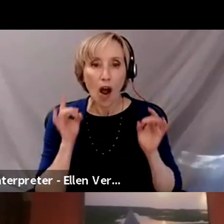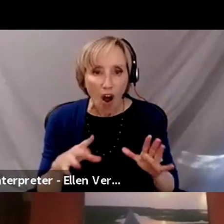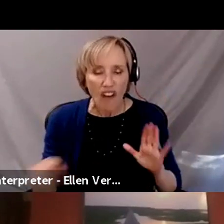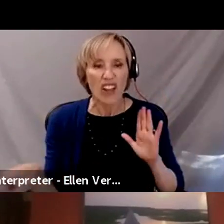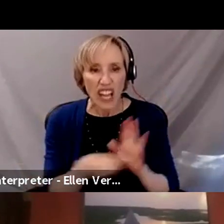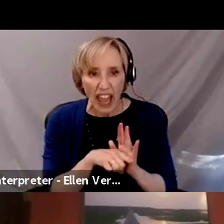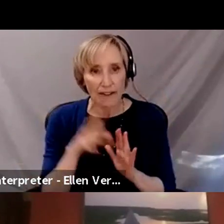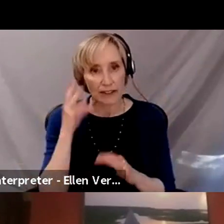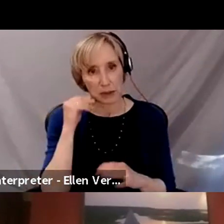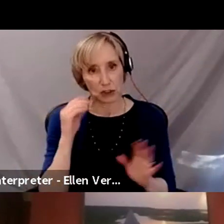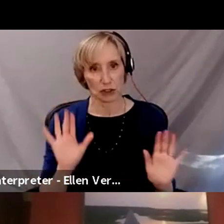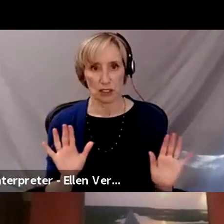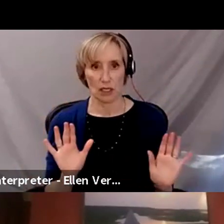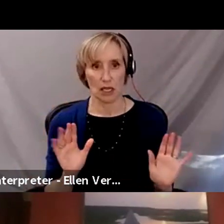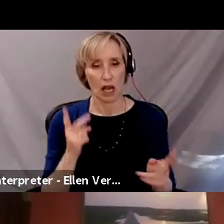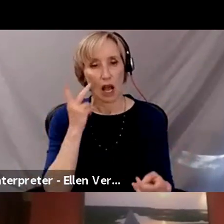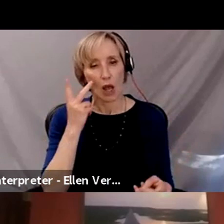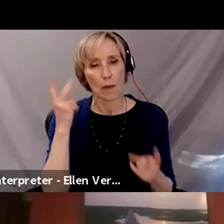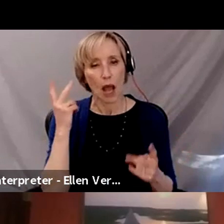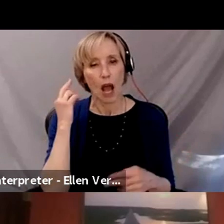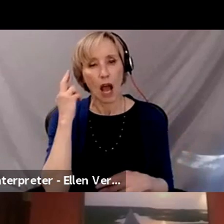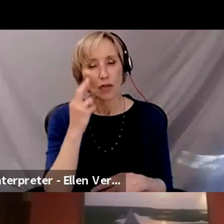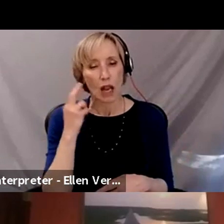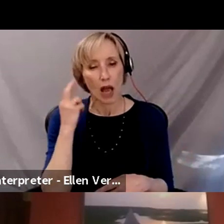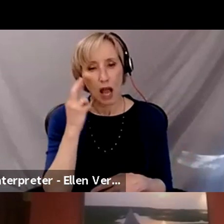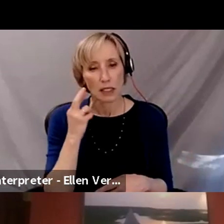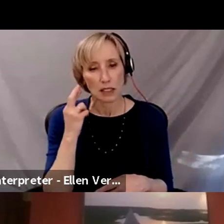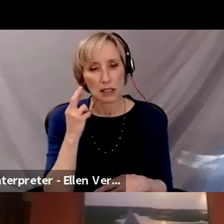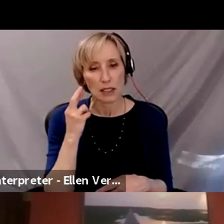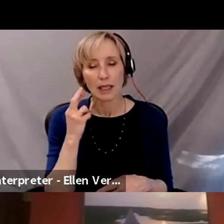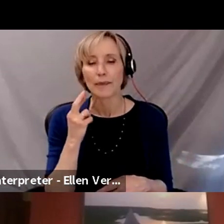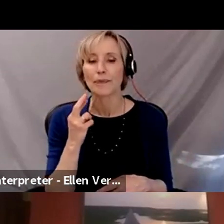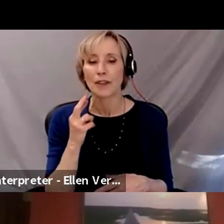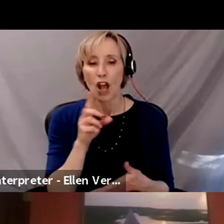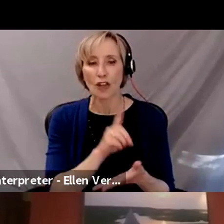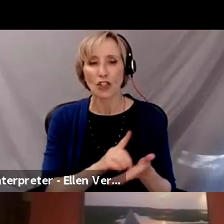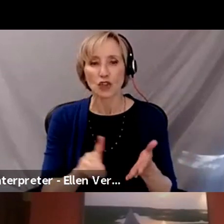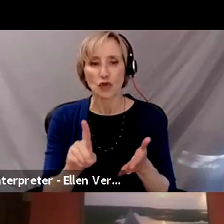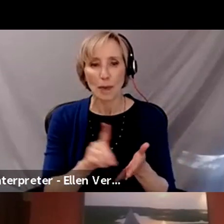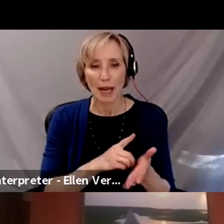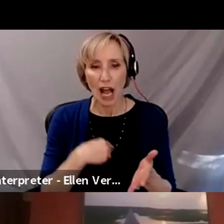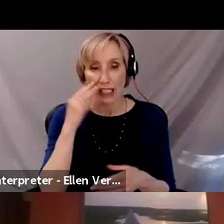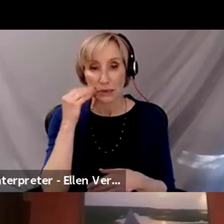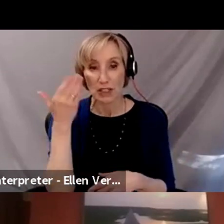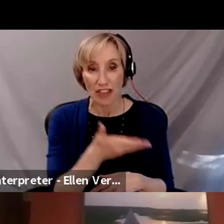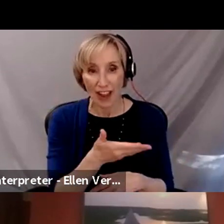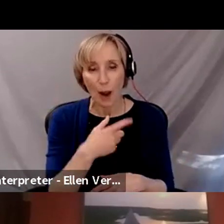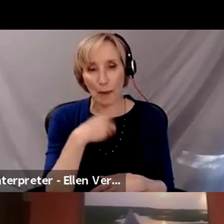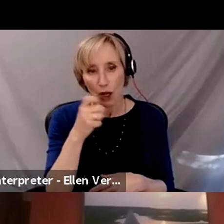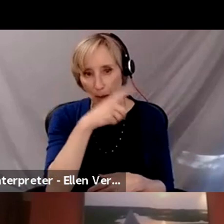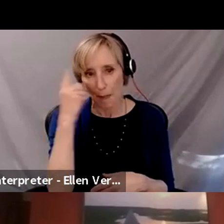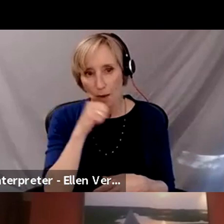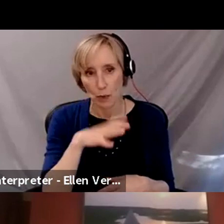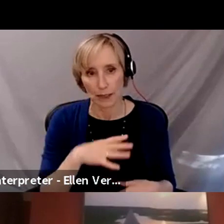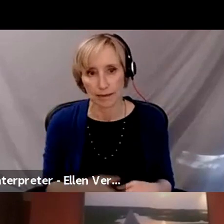in hindsight, I realize now it was racially motivated, the discrimination that I went through. And I remember feeling